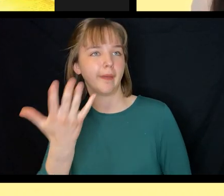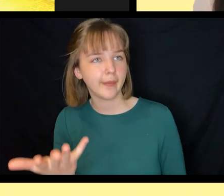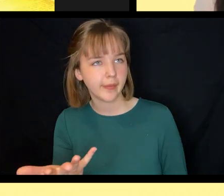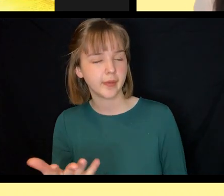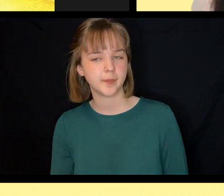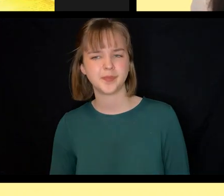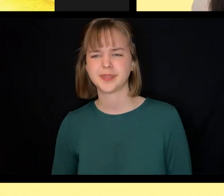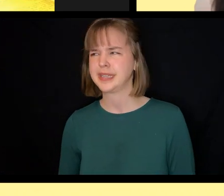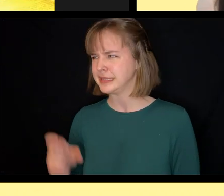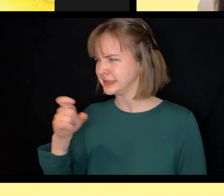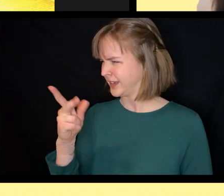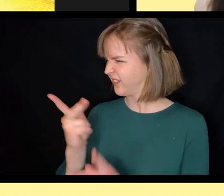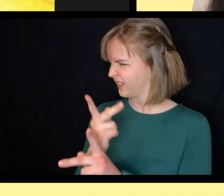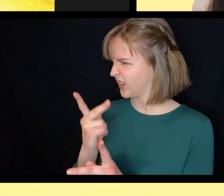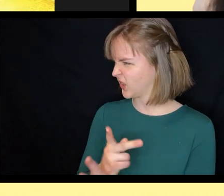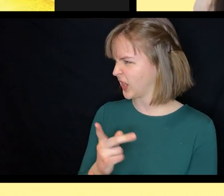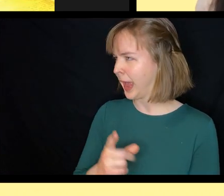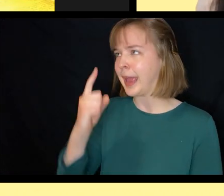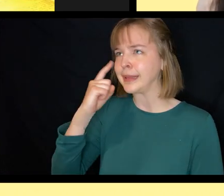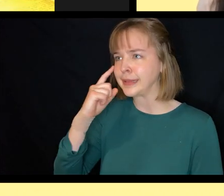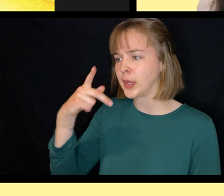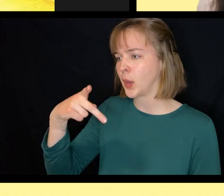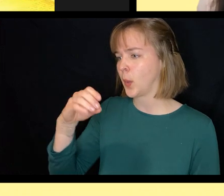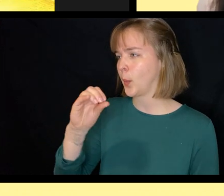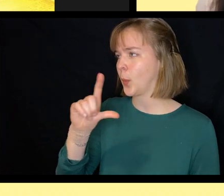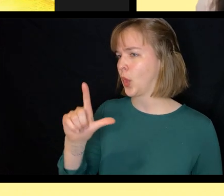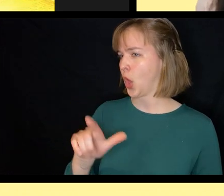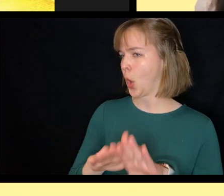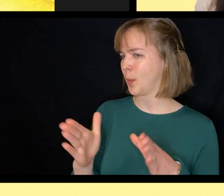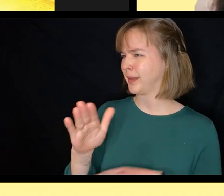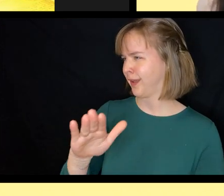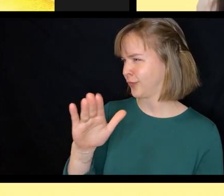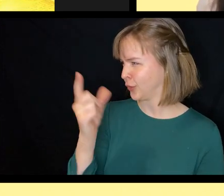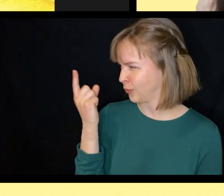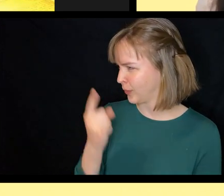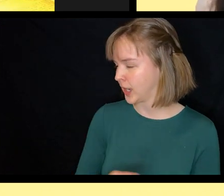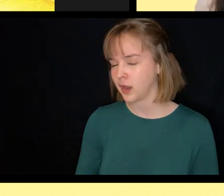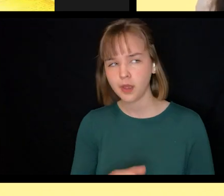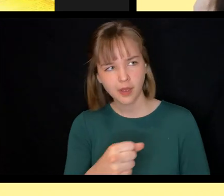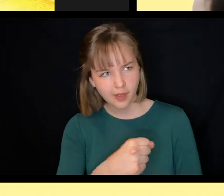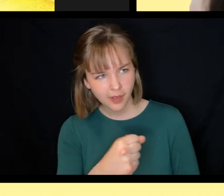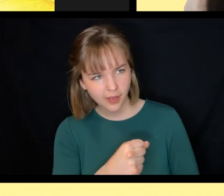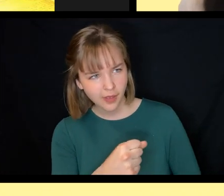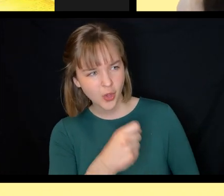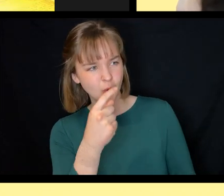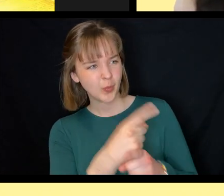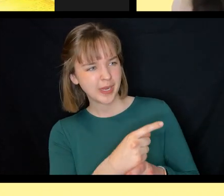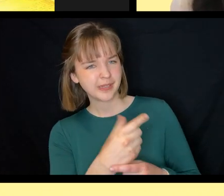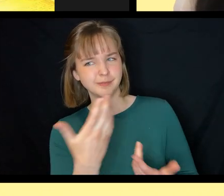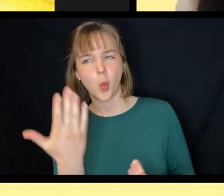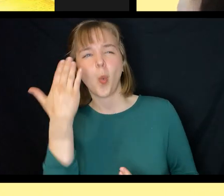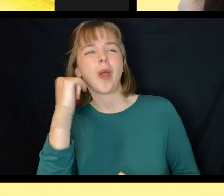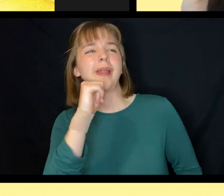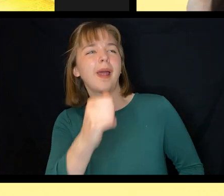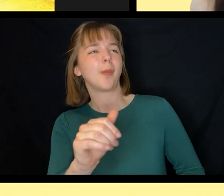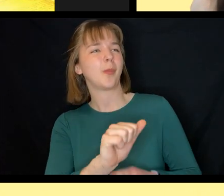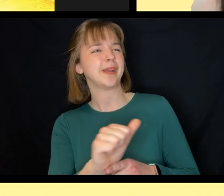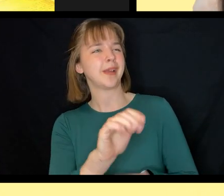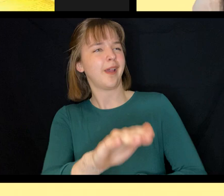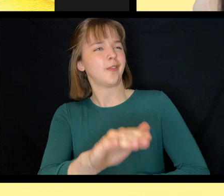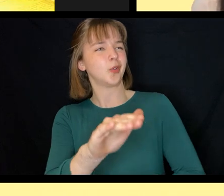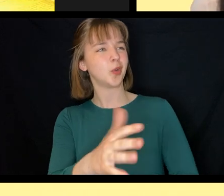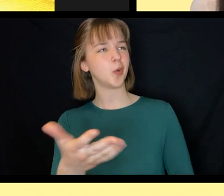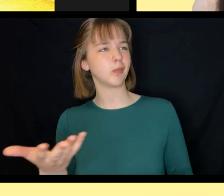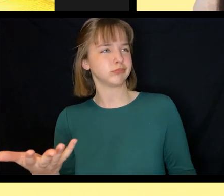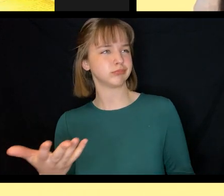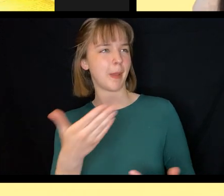So we need to figure this out. Like I'm pretty sure pools are open in the afternoon. I don't know. yeah, But they definitely like we can have practices in the